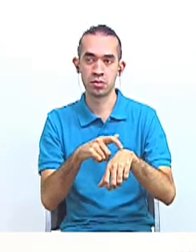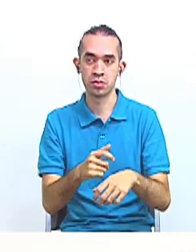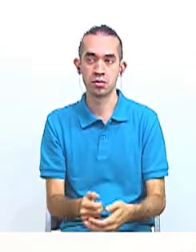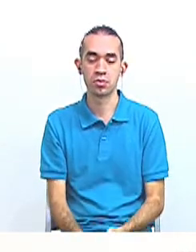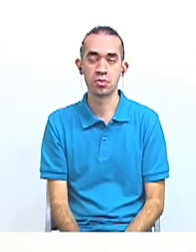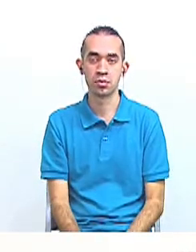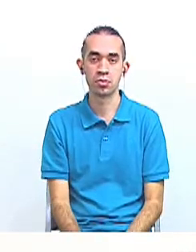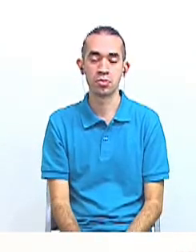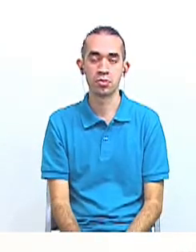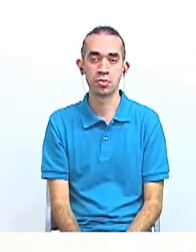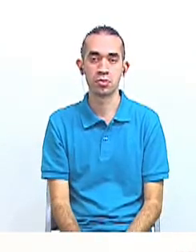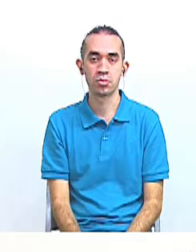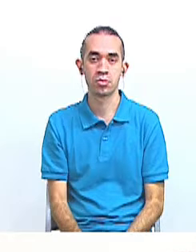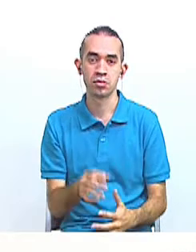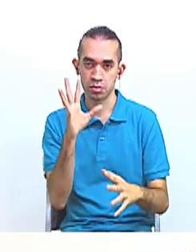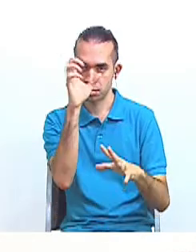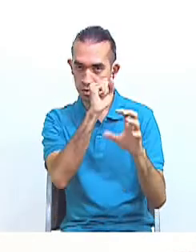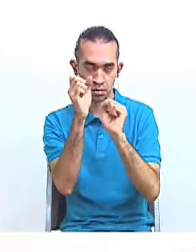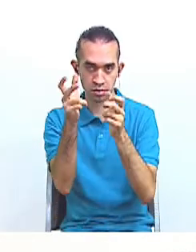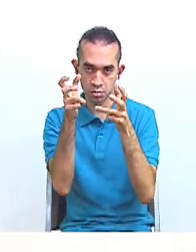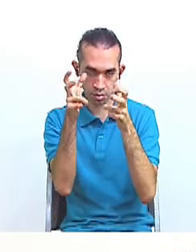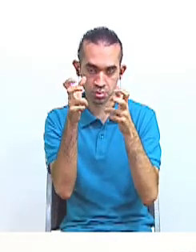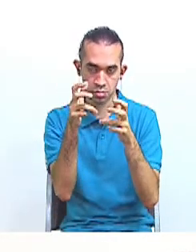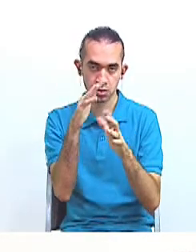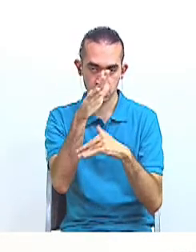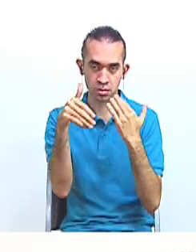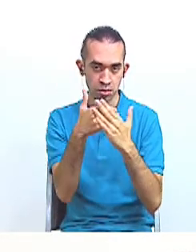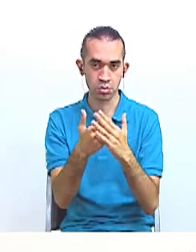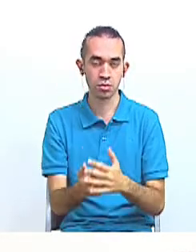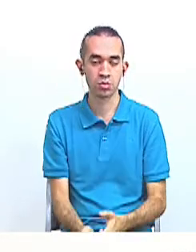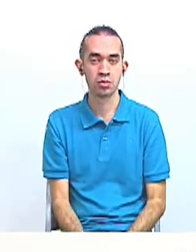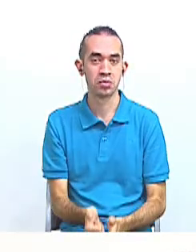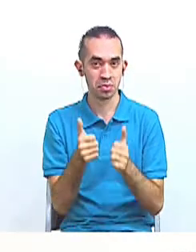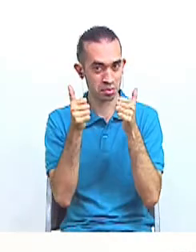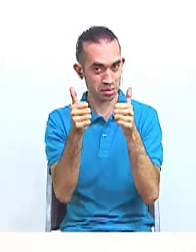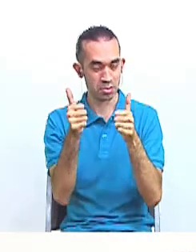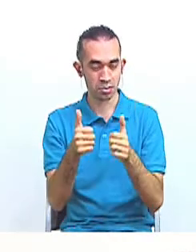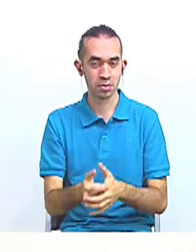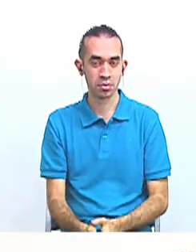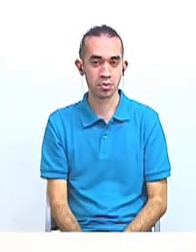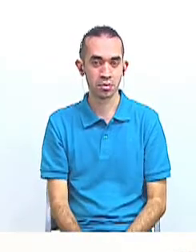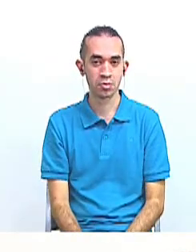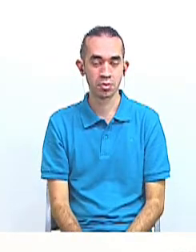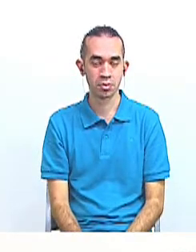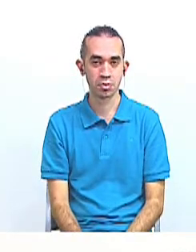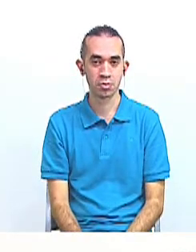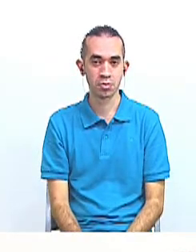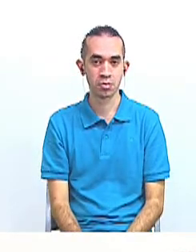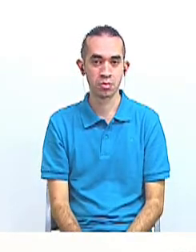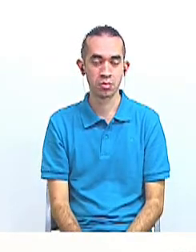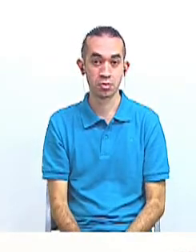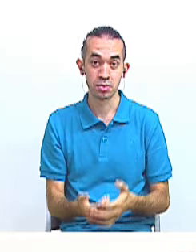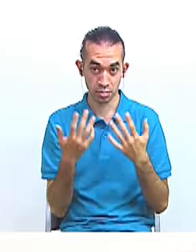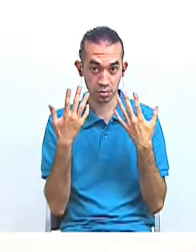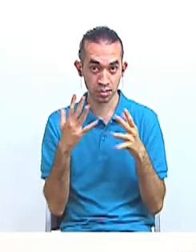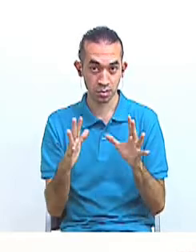for you to extract all the information. All right? Do you have